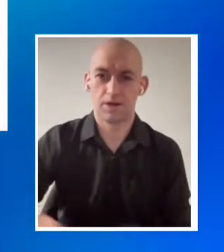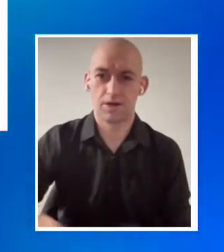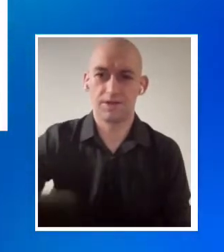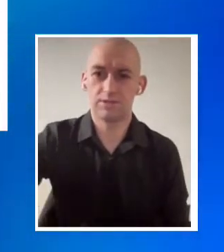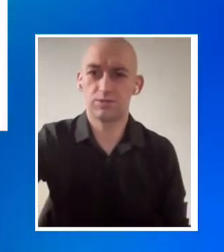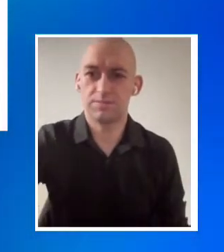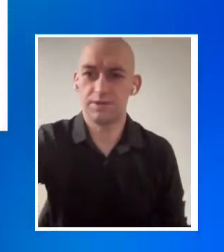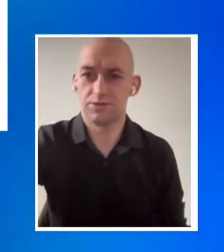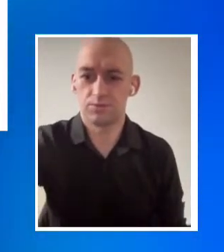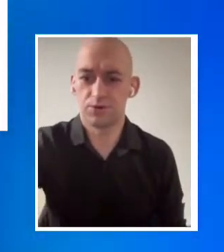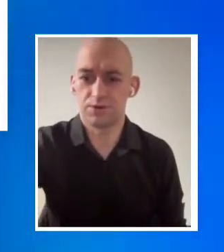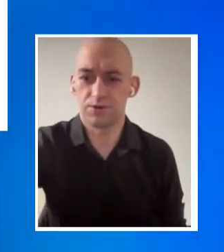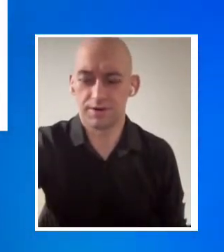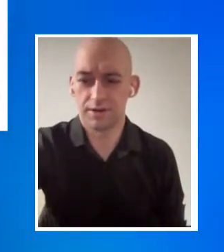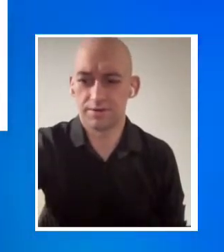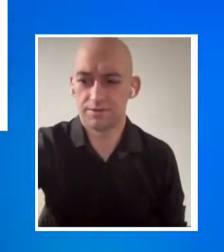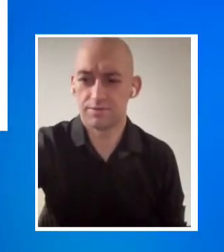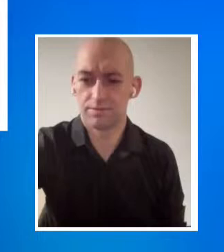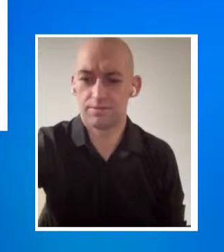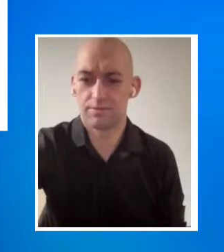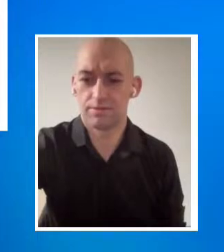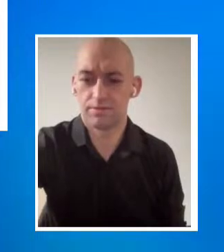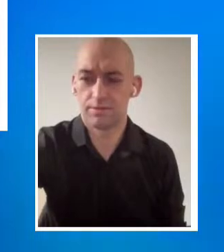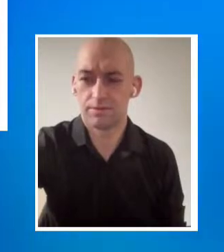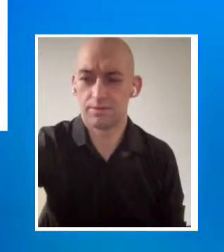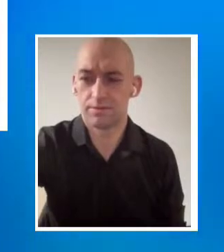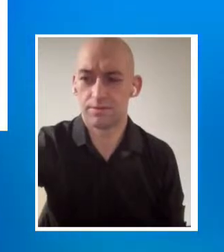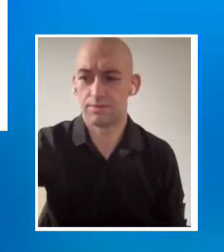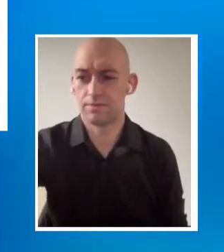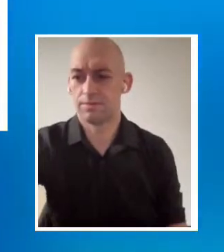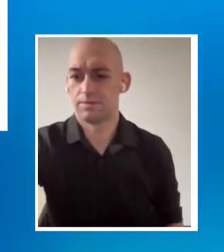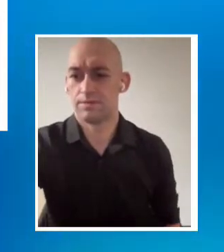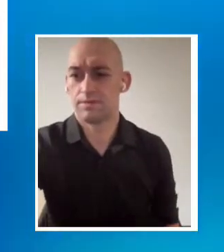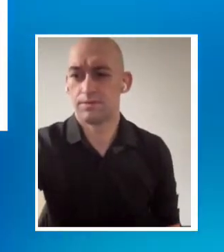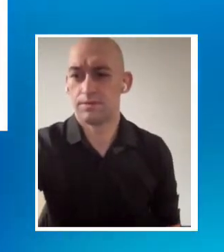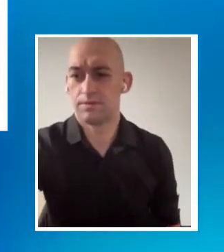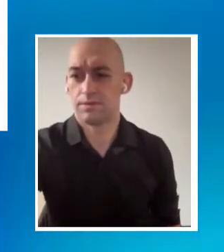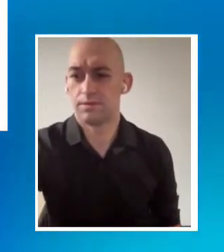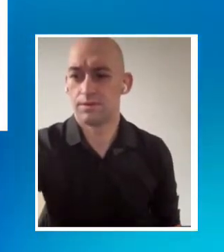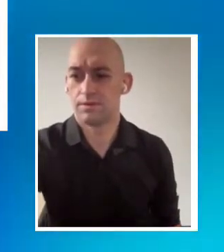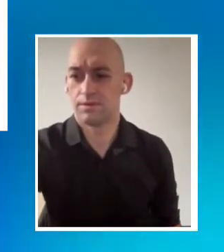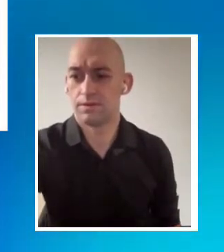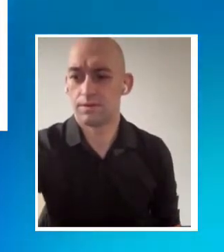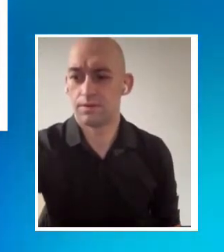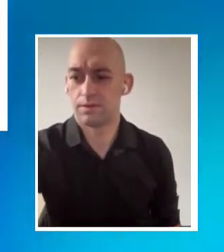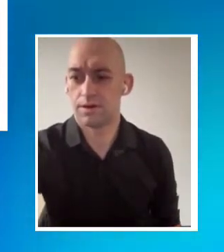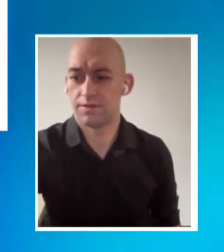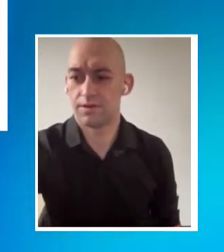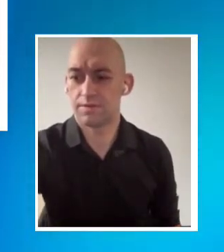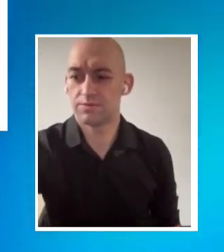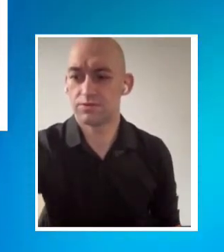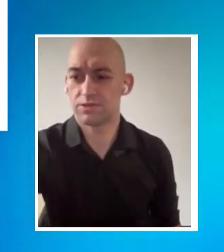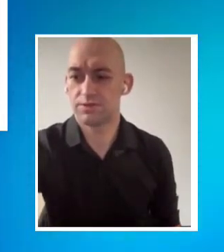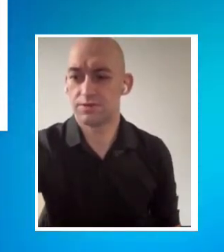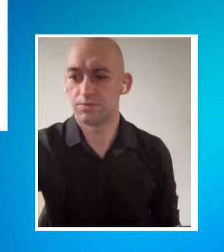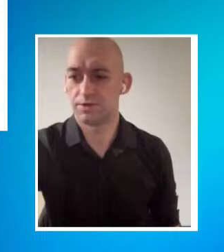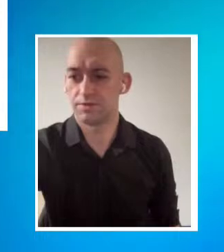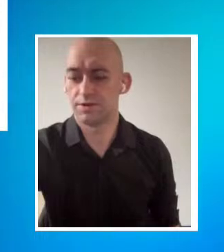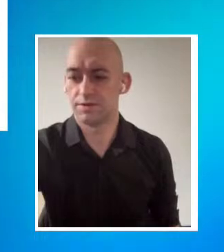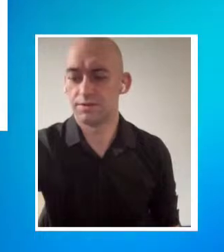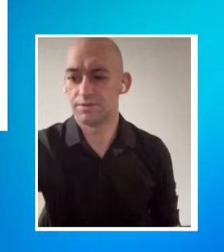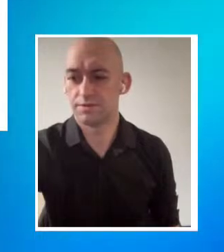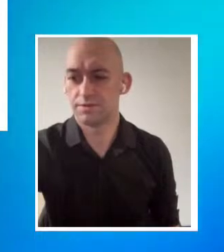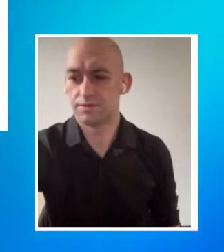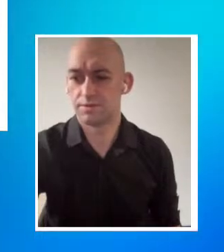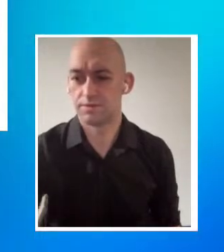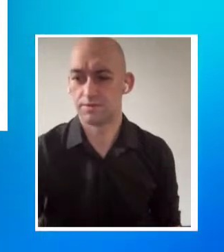of resources in the chat, or as they come up, just as you see the comments, just say we have